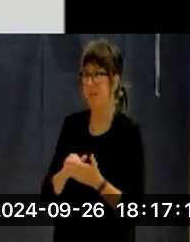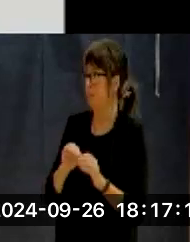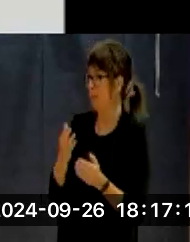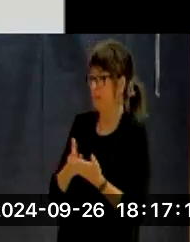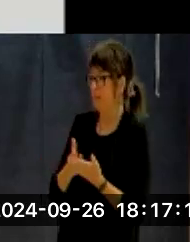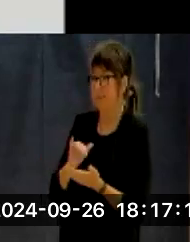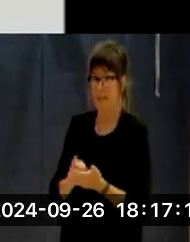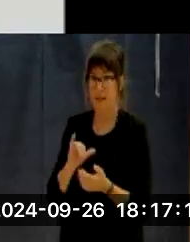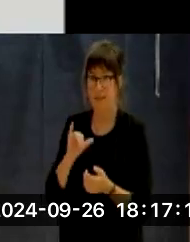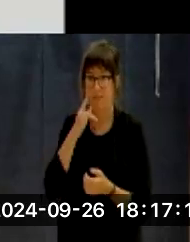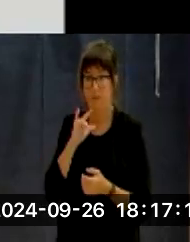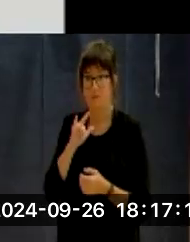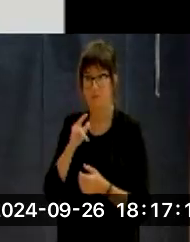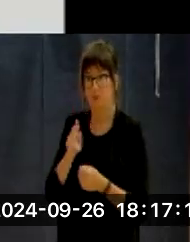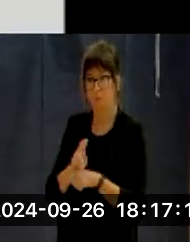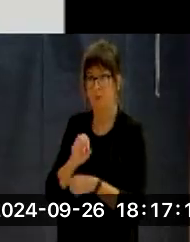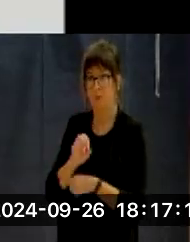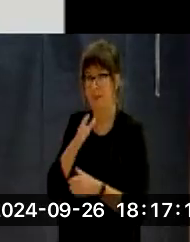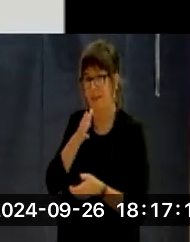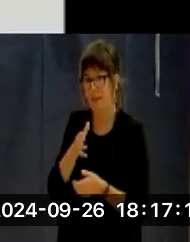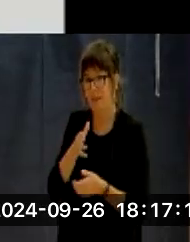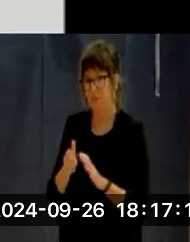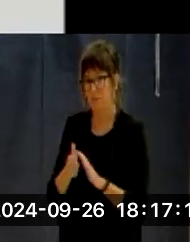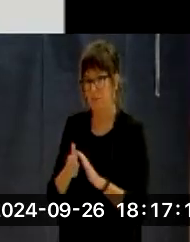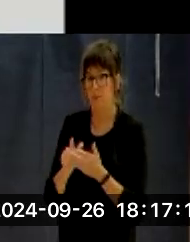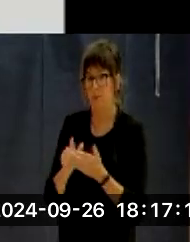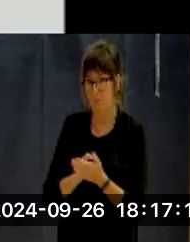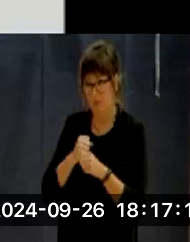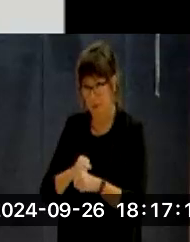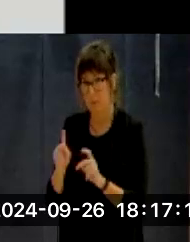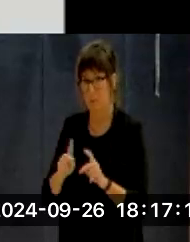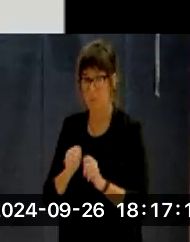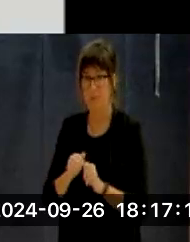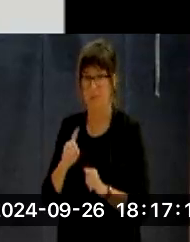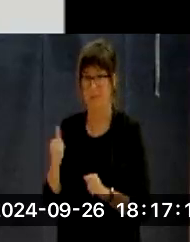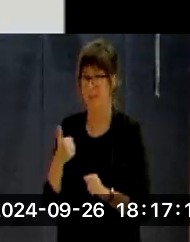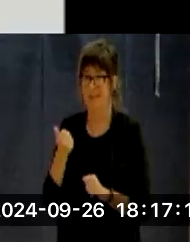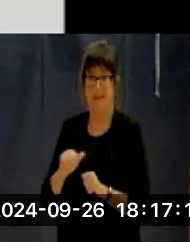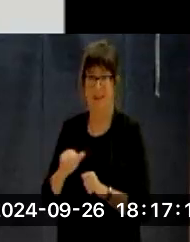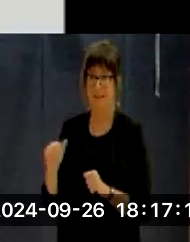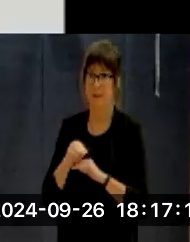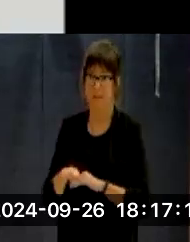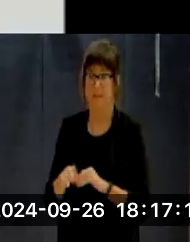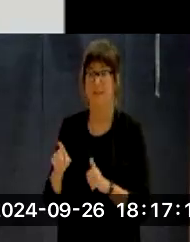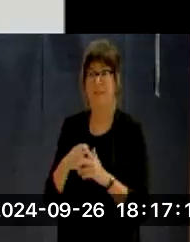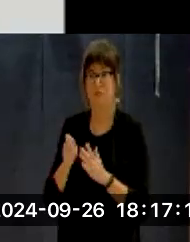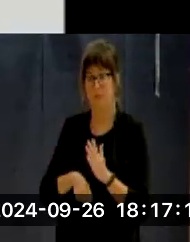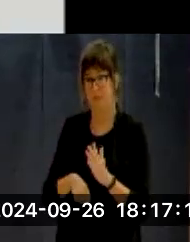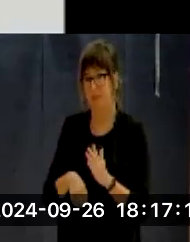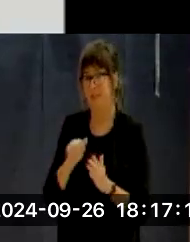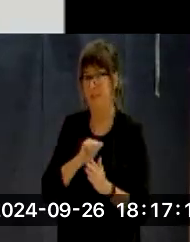hate crime laws, in particular to protect these persons with disabilities, have had any effect. He then drafted Assembly